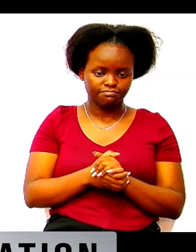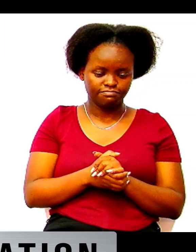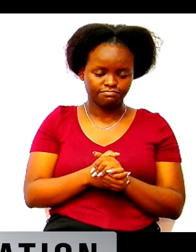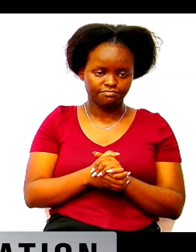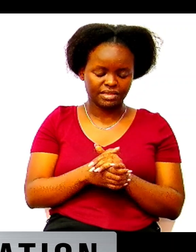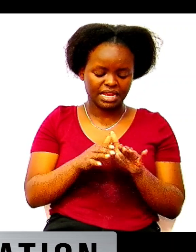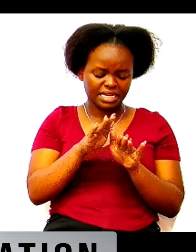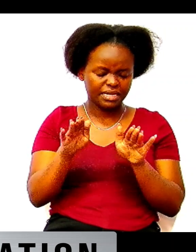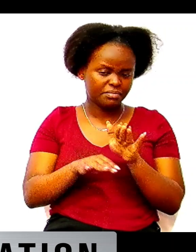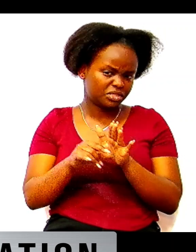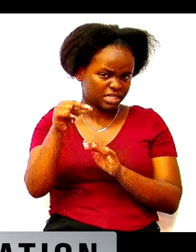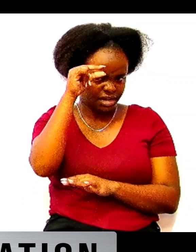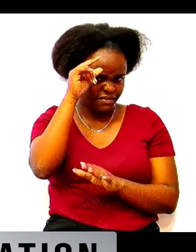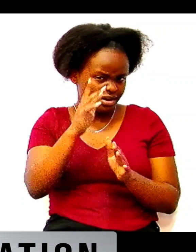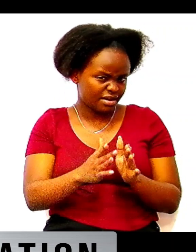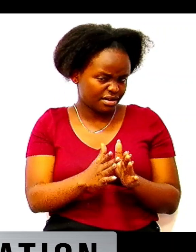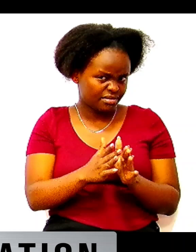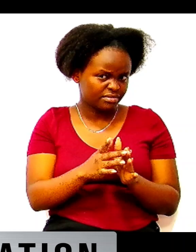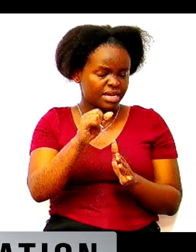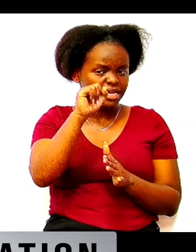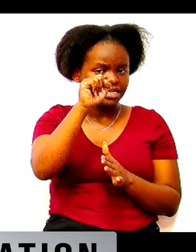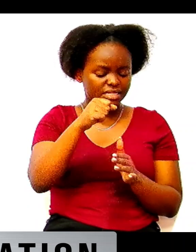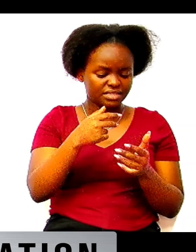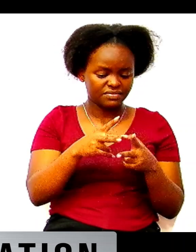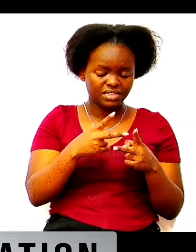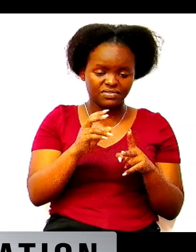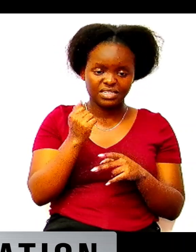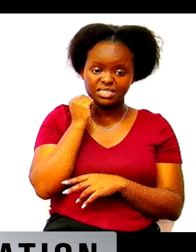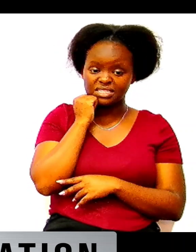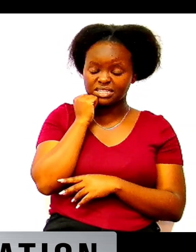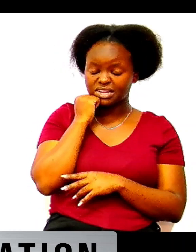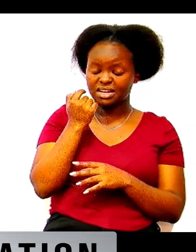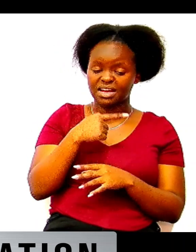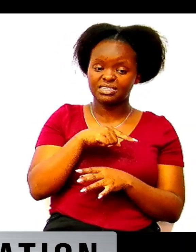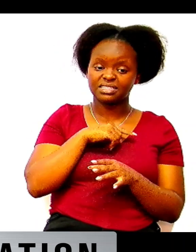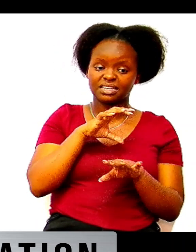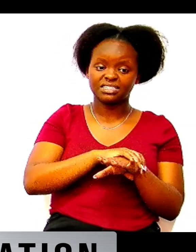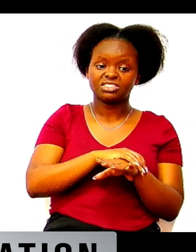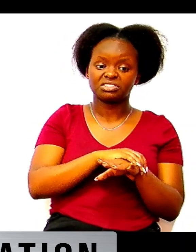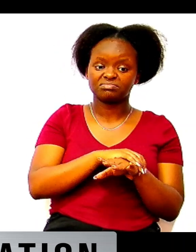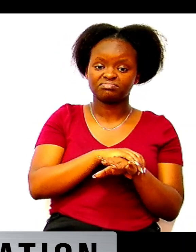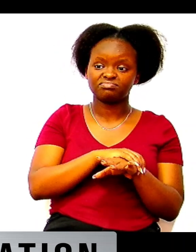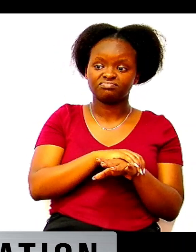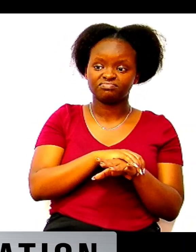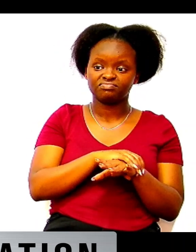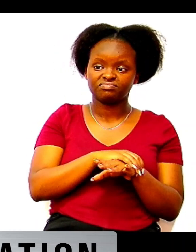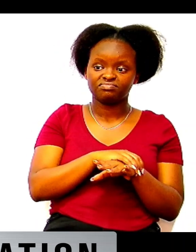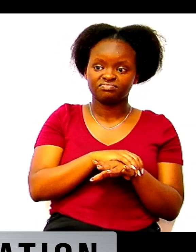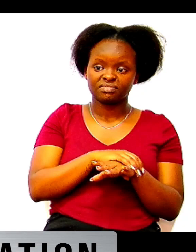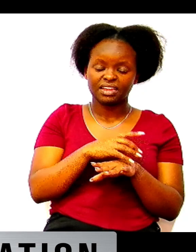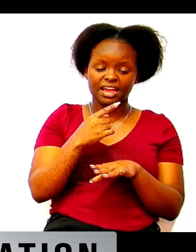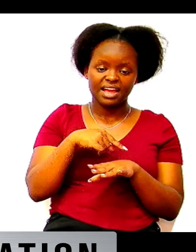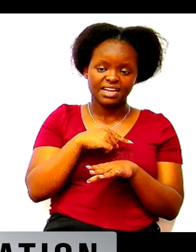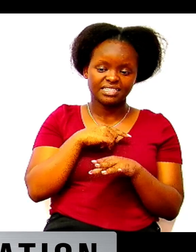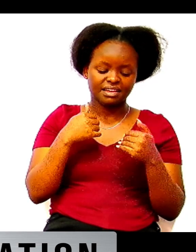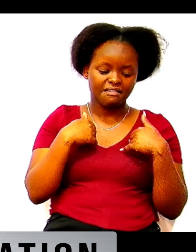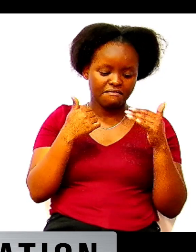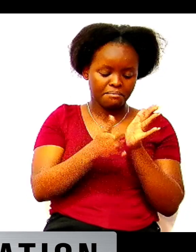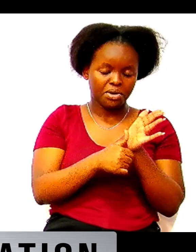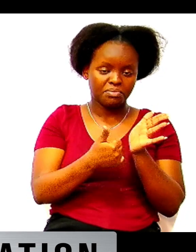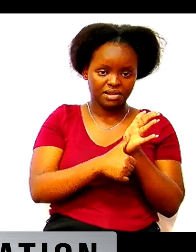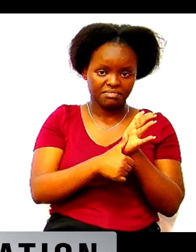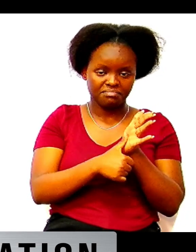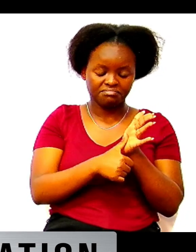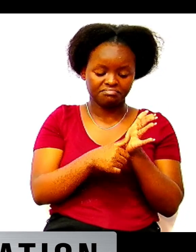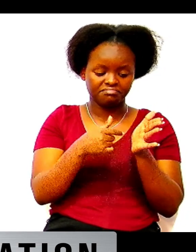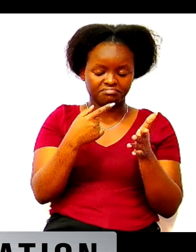governor? Yeah. Yes, it's unfortunate that we are getting this. We are getting a problem with this